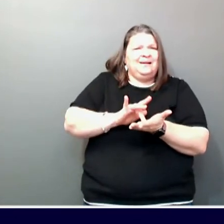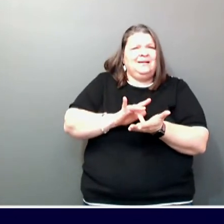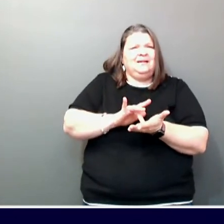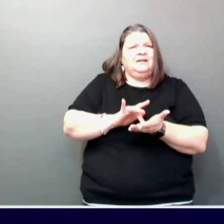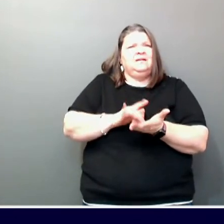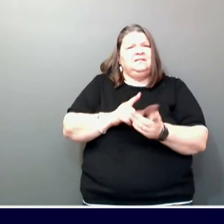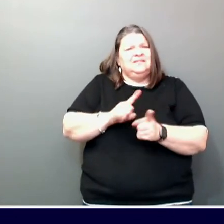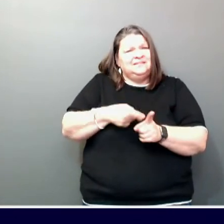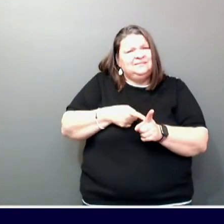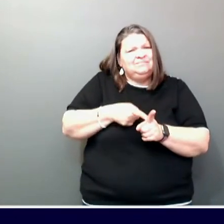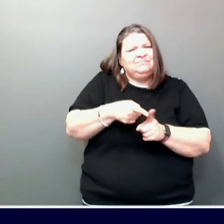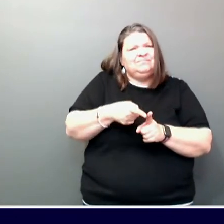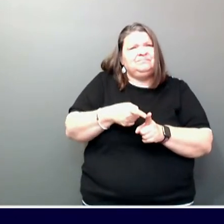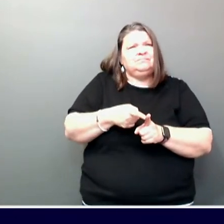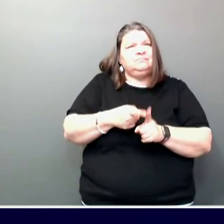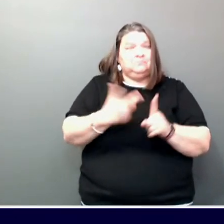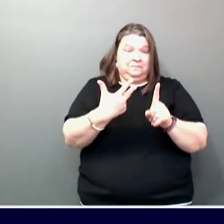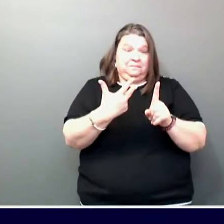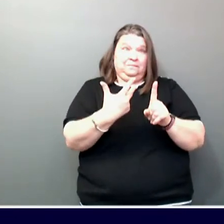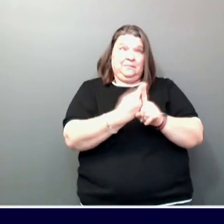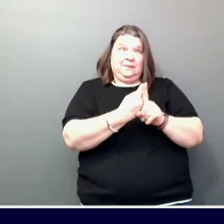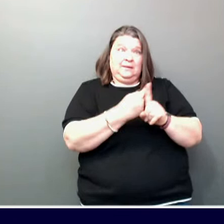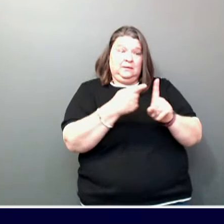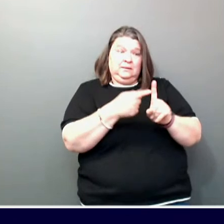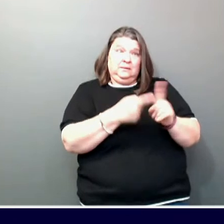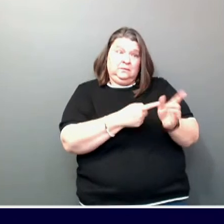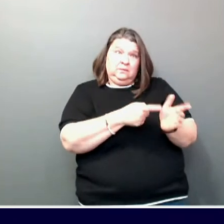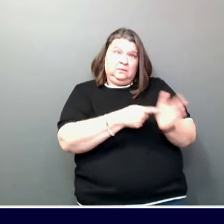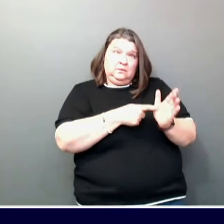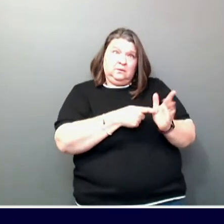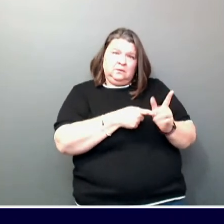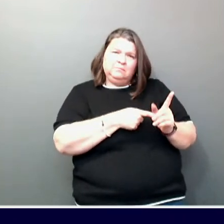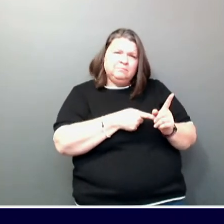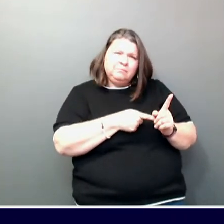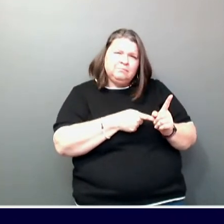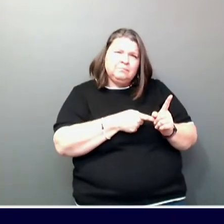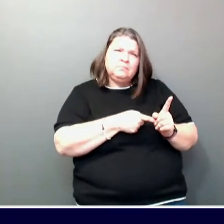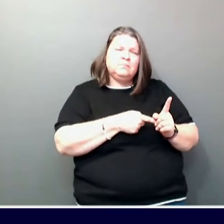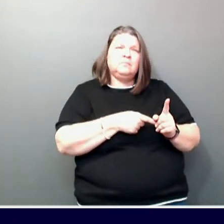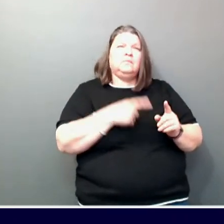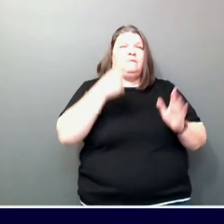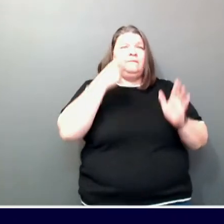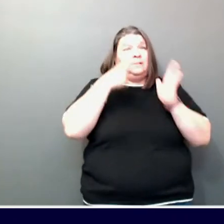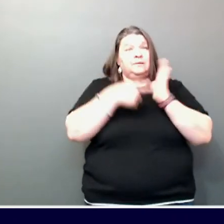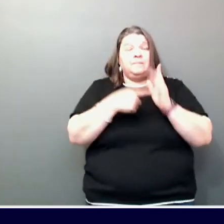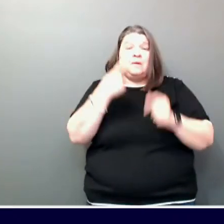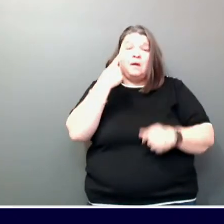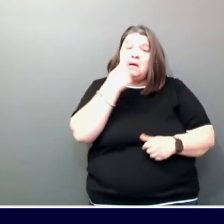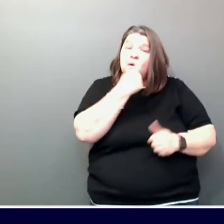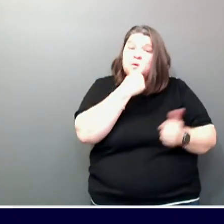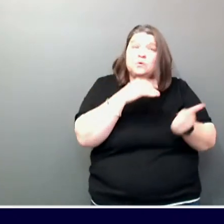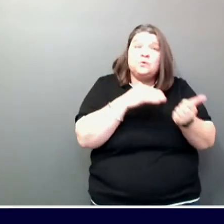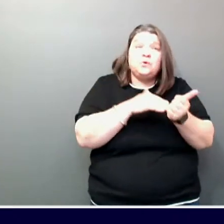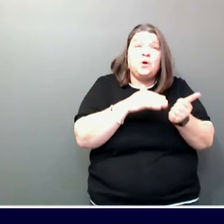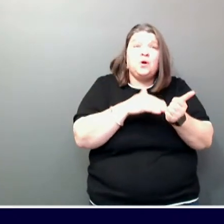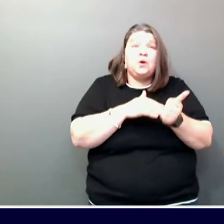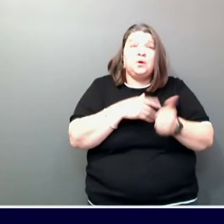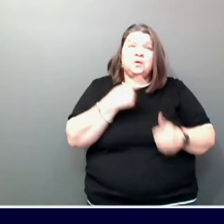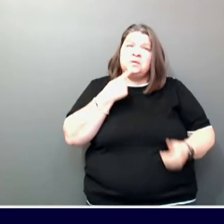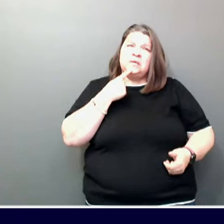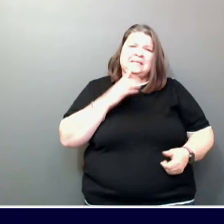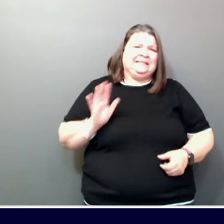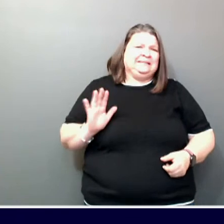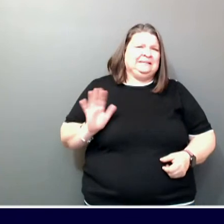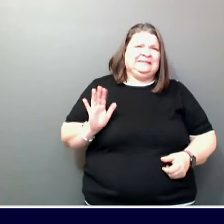a couple of listeners that they are not required to follow the mandate. I know dental offices were kind of exempt from that, but are